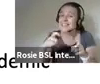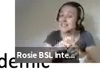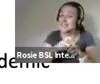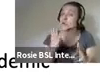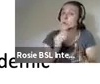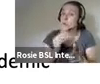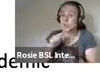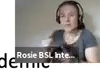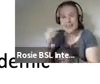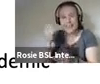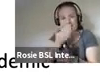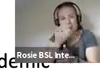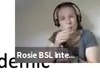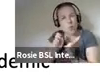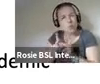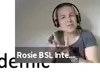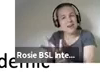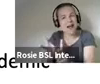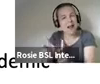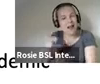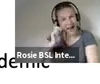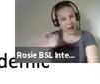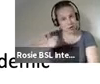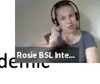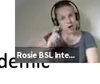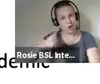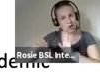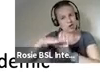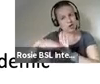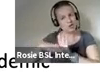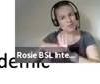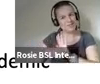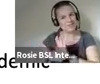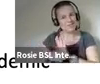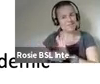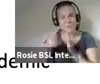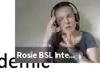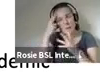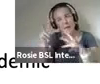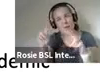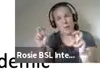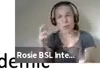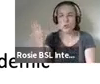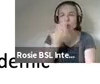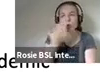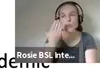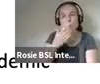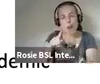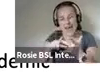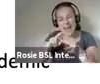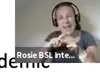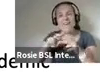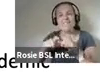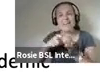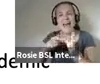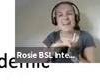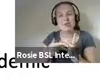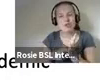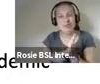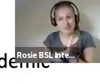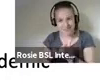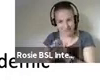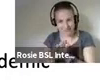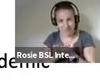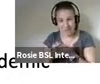really meant for older children. It's been called schoolification, or turning early childhood